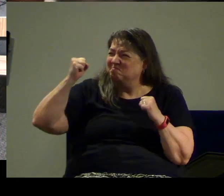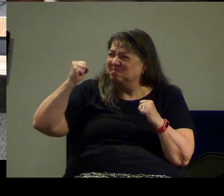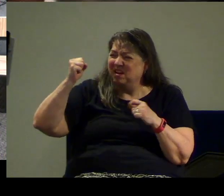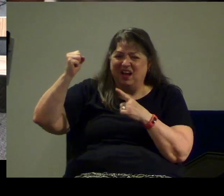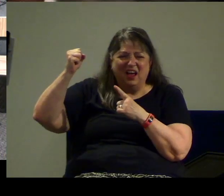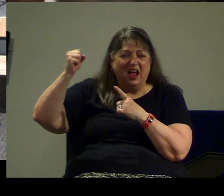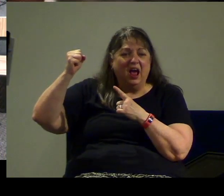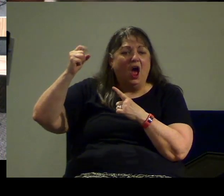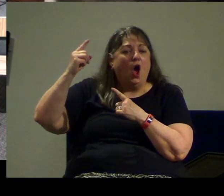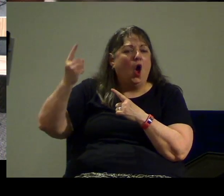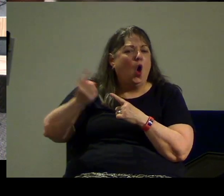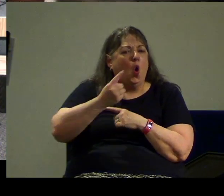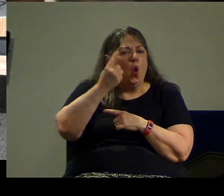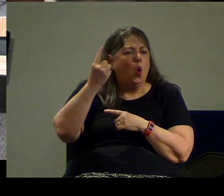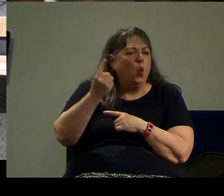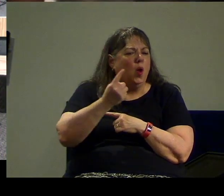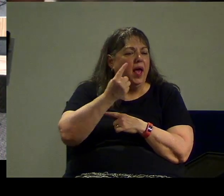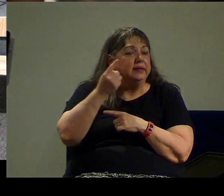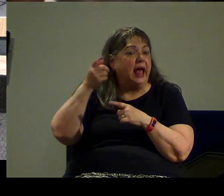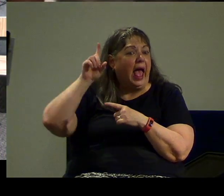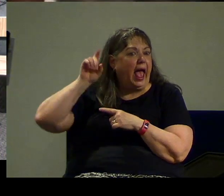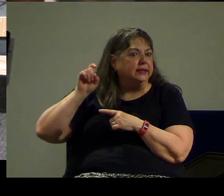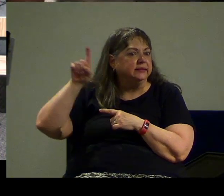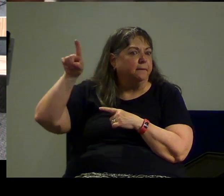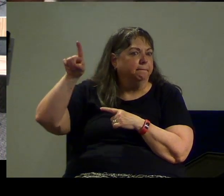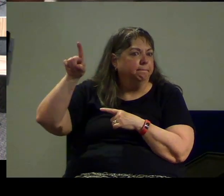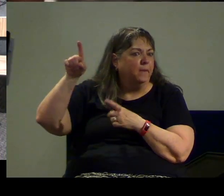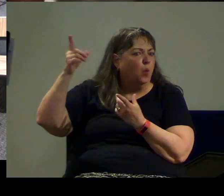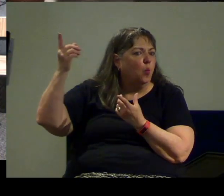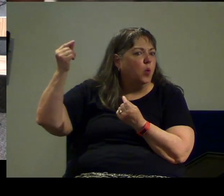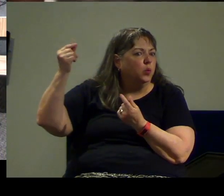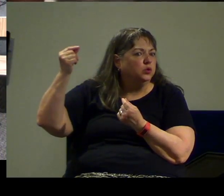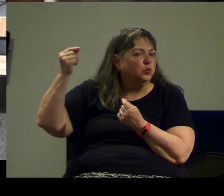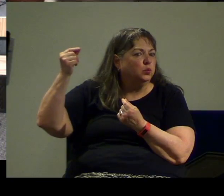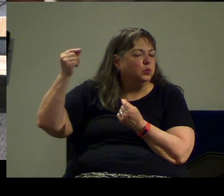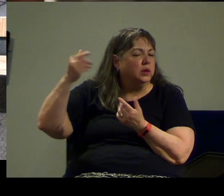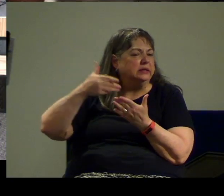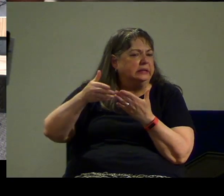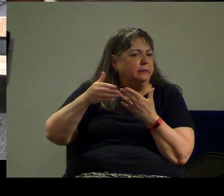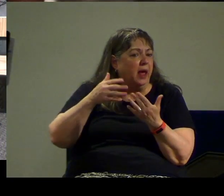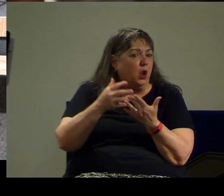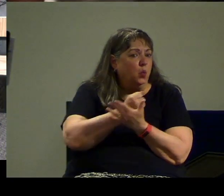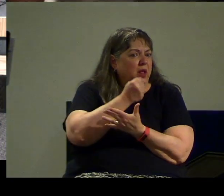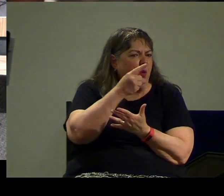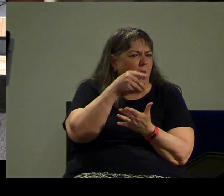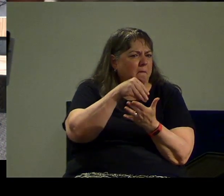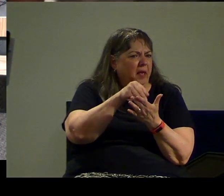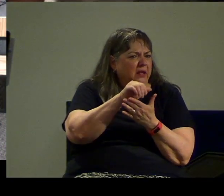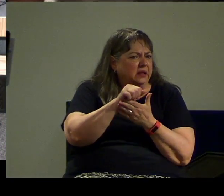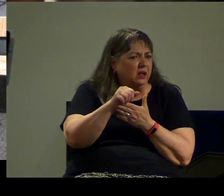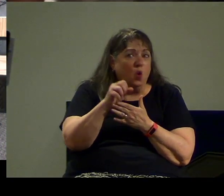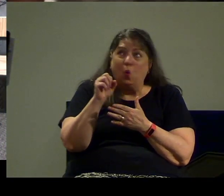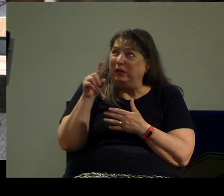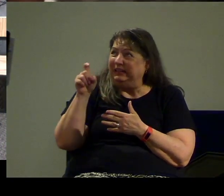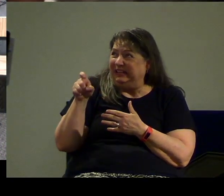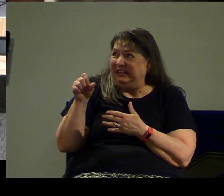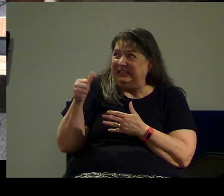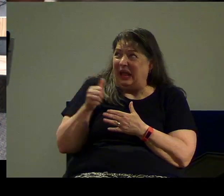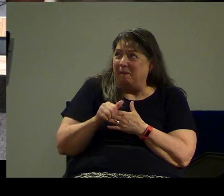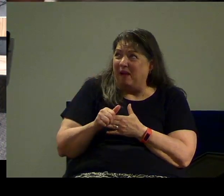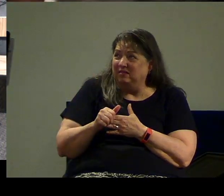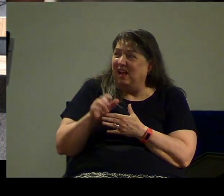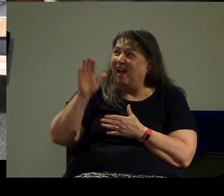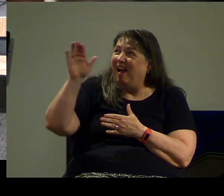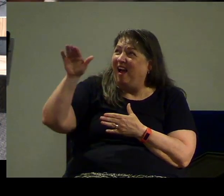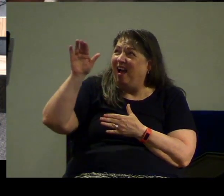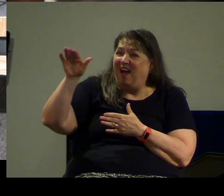you need to inquire of. Whether you win $1 million or whether you need $10, you inquire